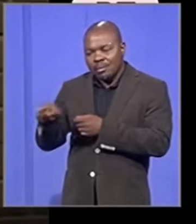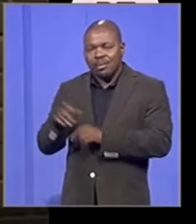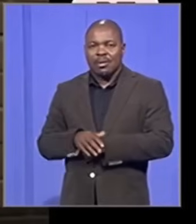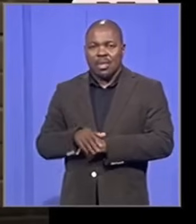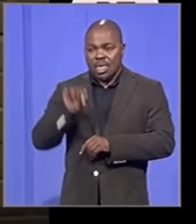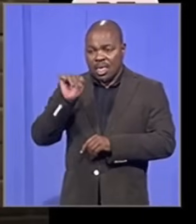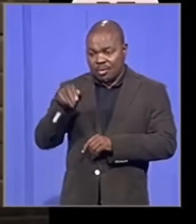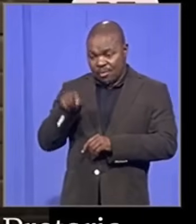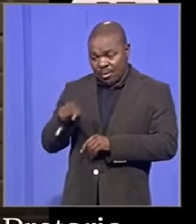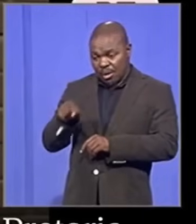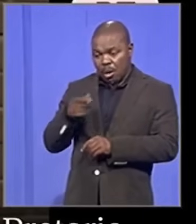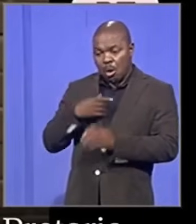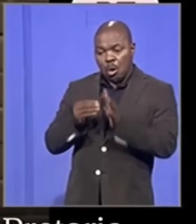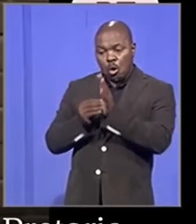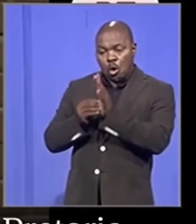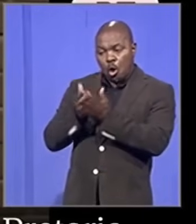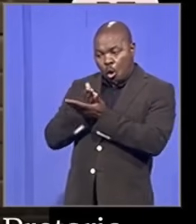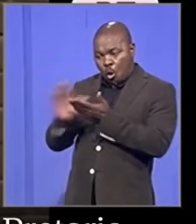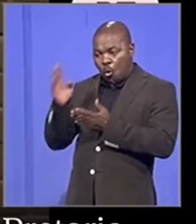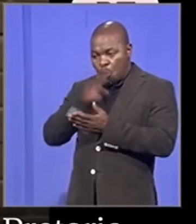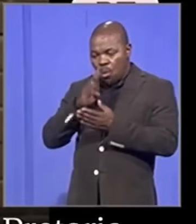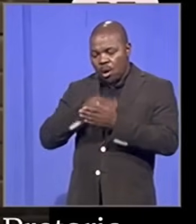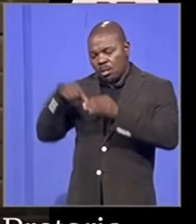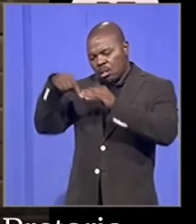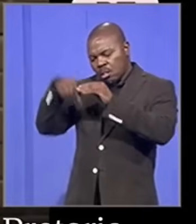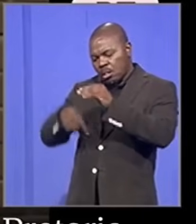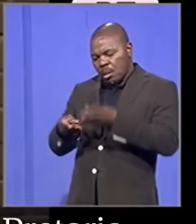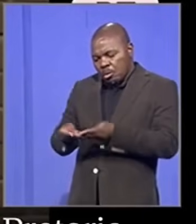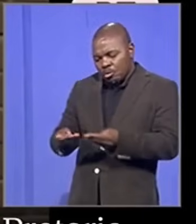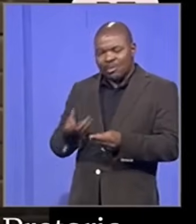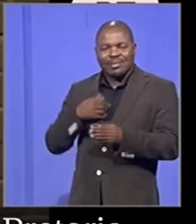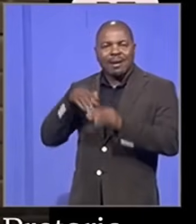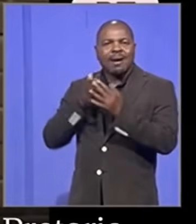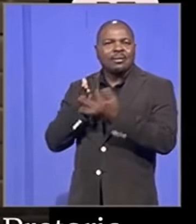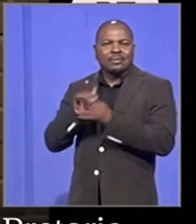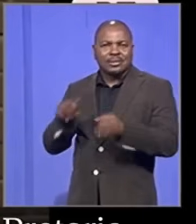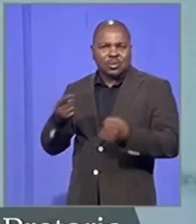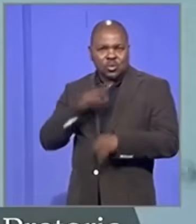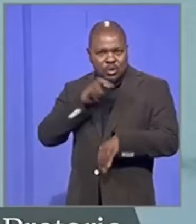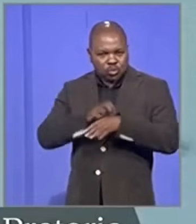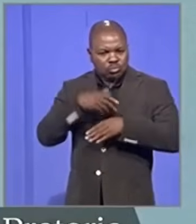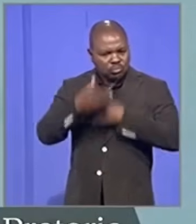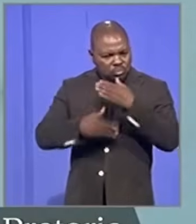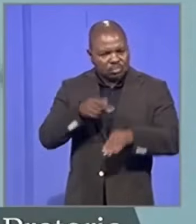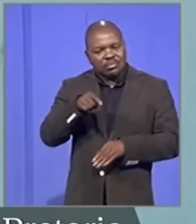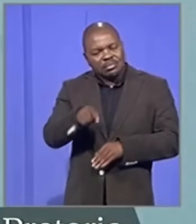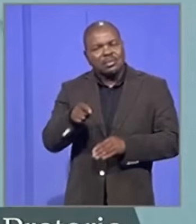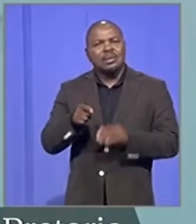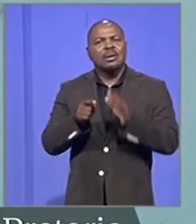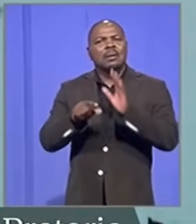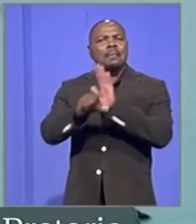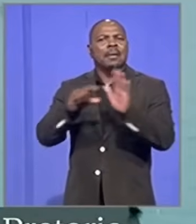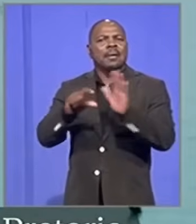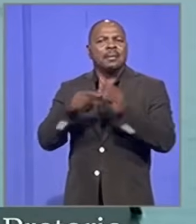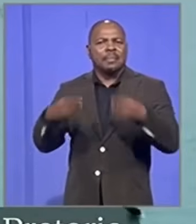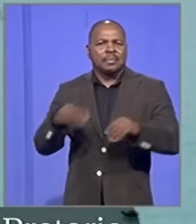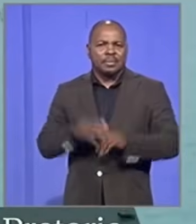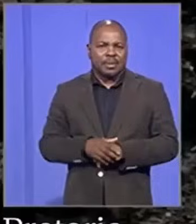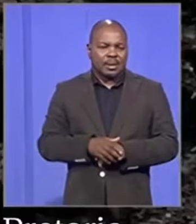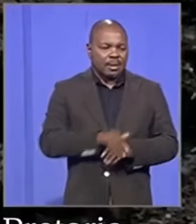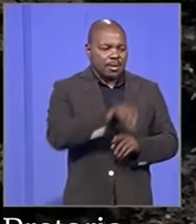remove the coal, we cannot access our full clay reserves that we need to keep our brick factory running. Go le jalo lefapha la tikologo le